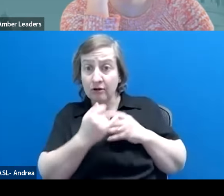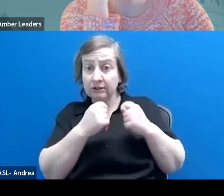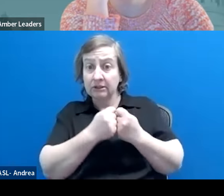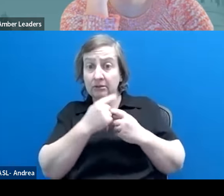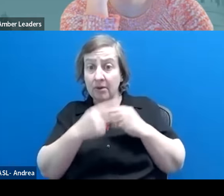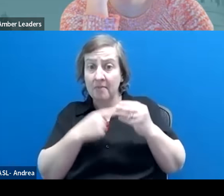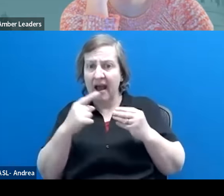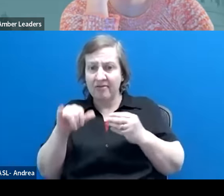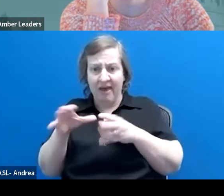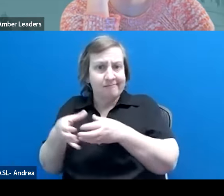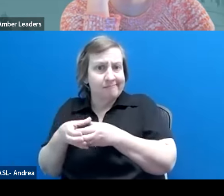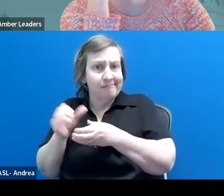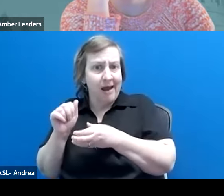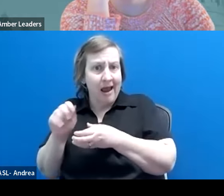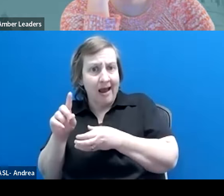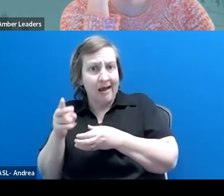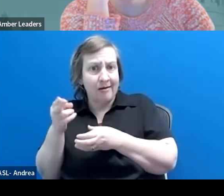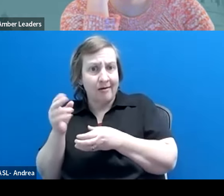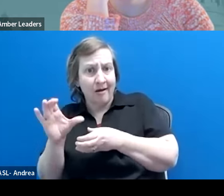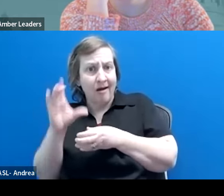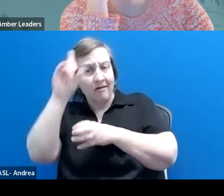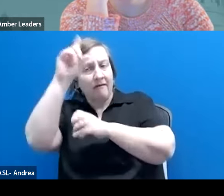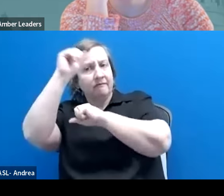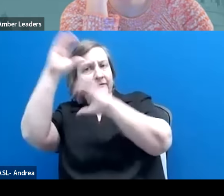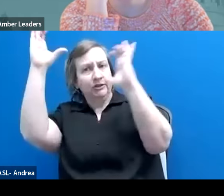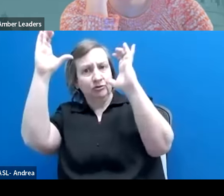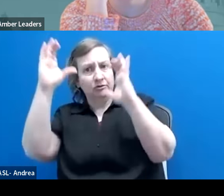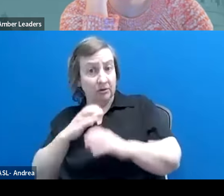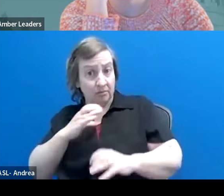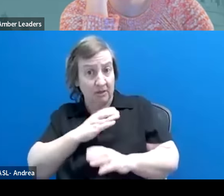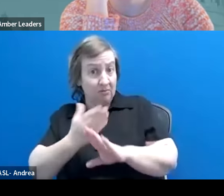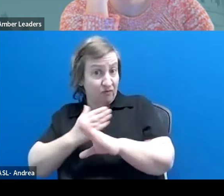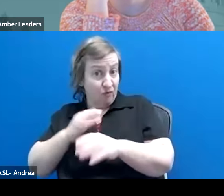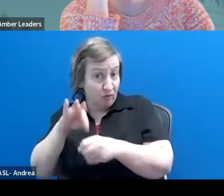hoc vision committee before we do a vote on it?